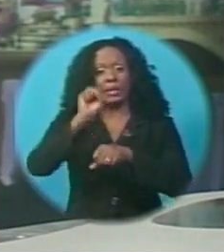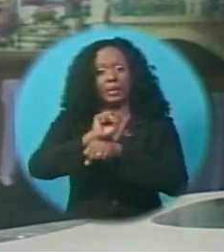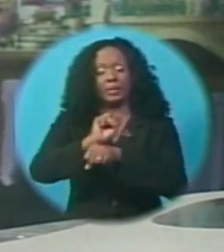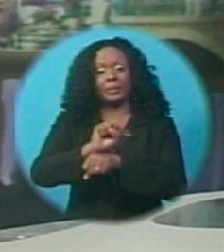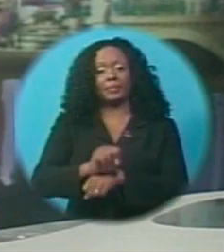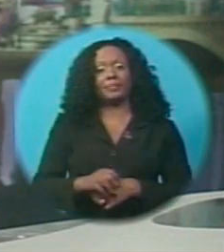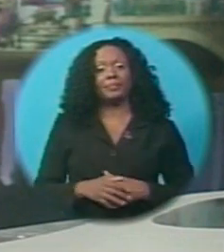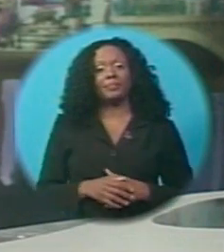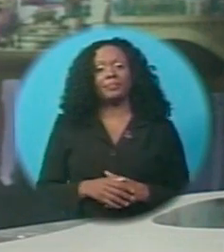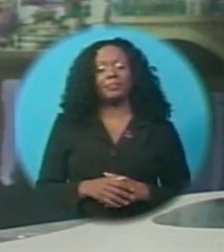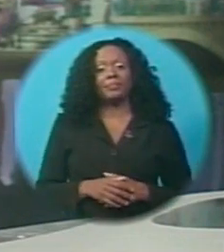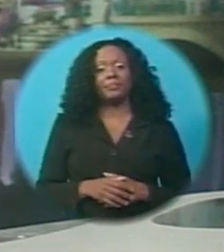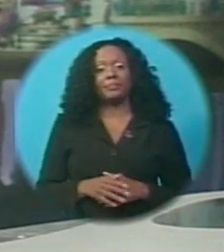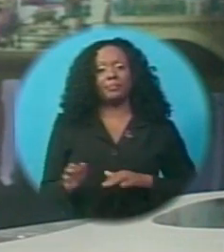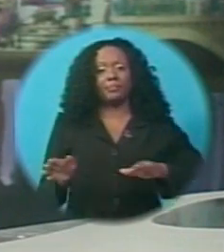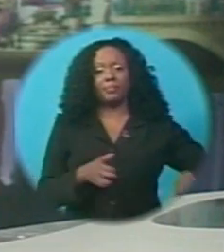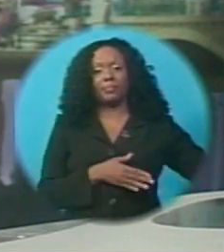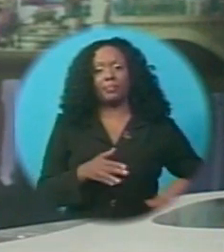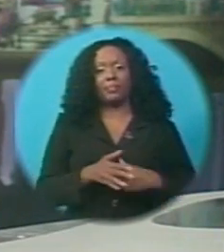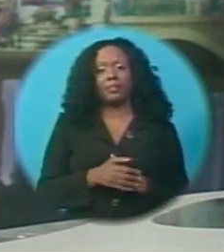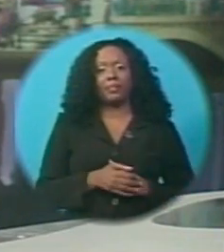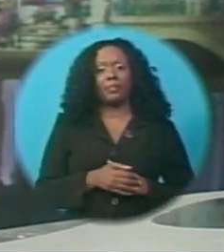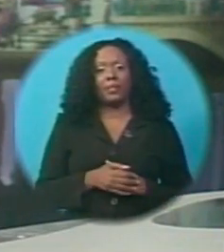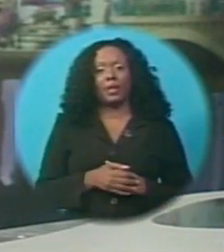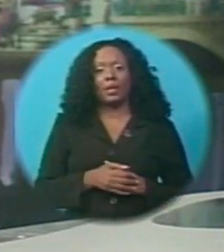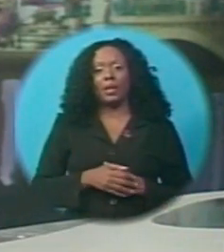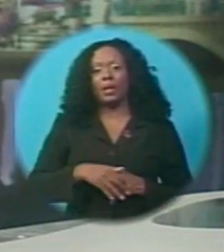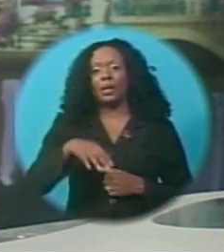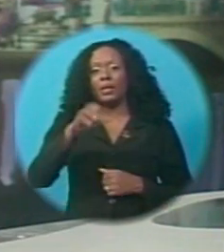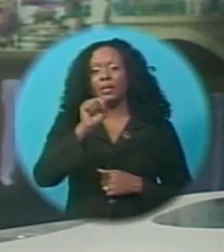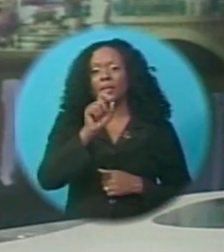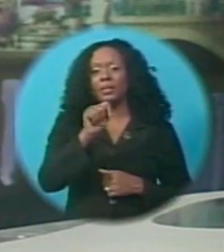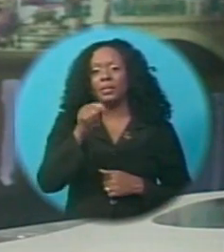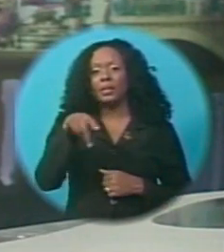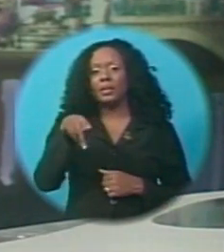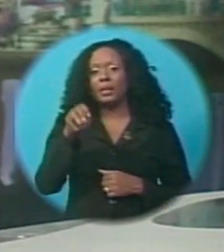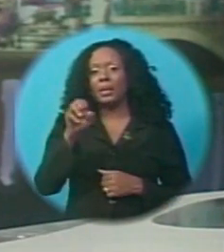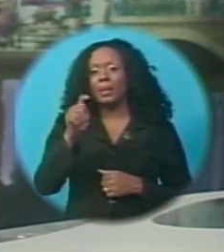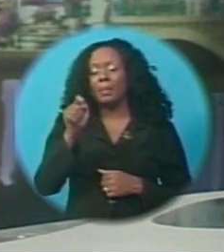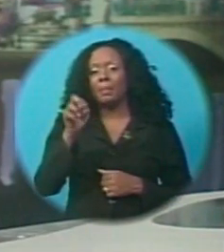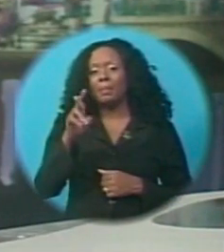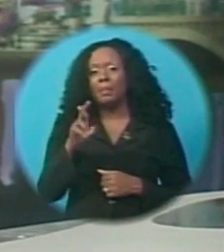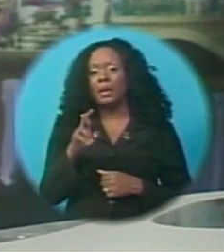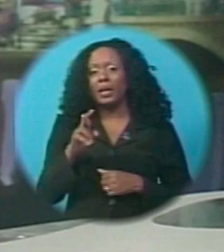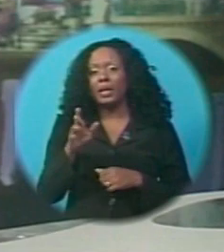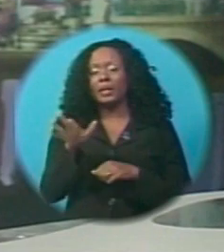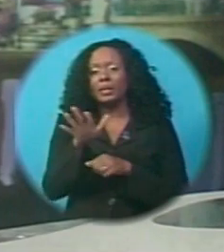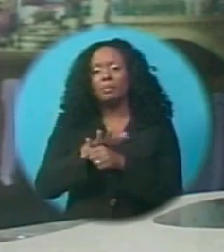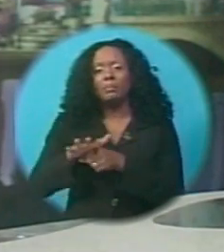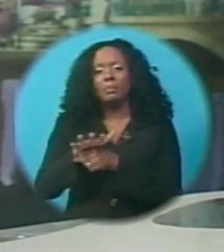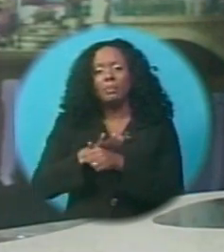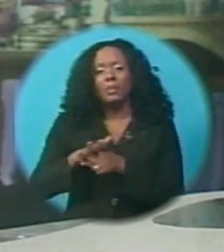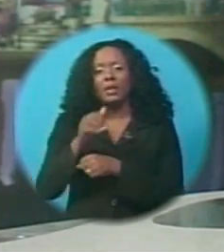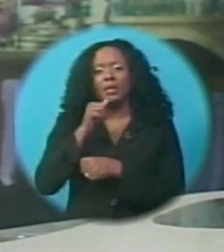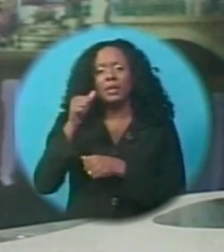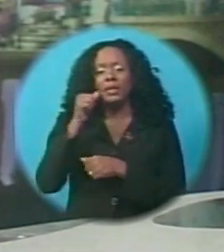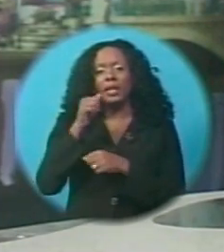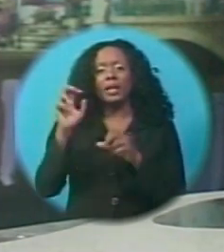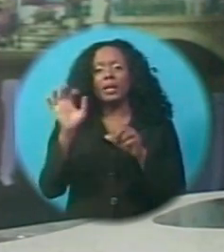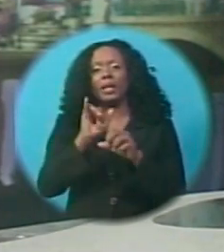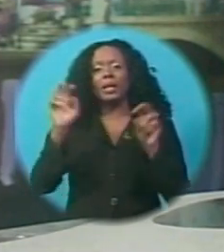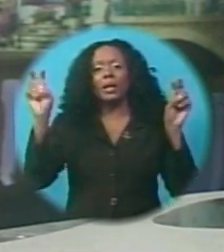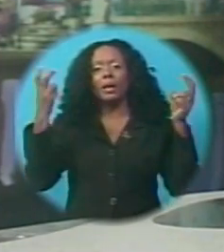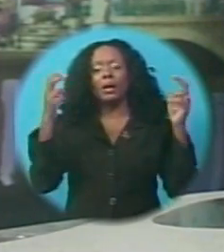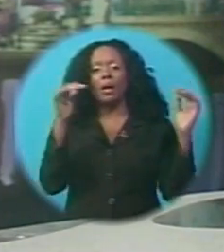$3,500 bail with one surety to return to court on November 25th. He is also to report to the District E Police Station every Monday